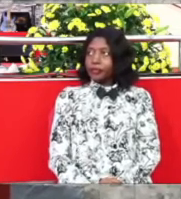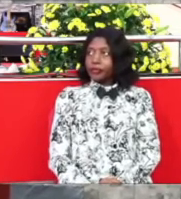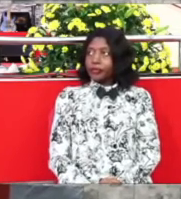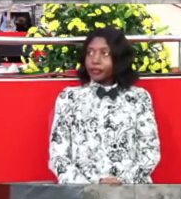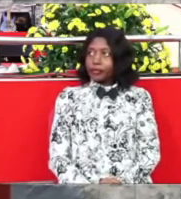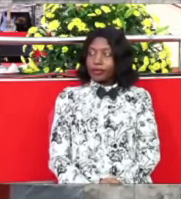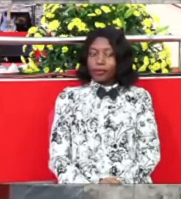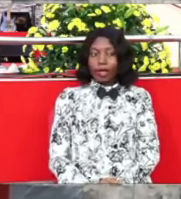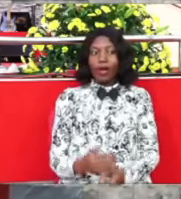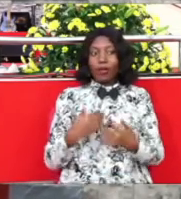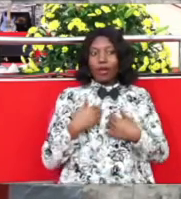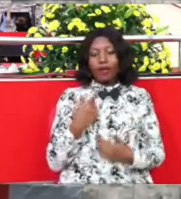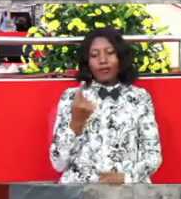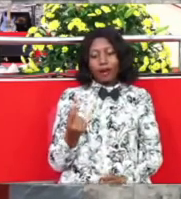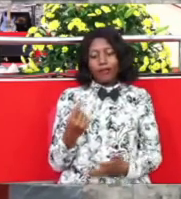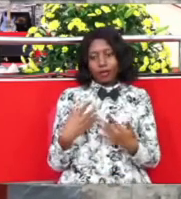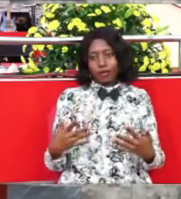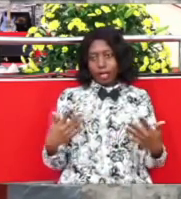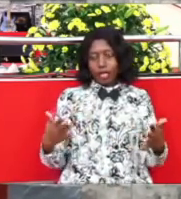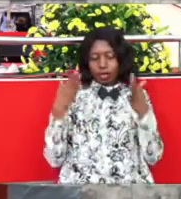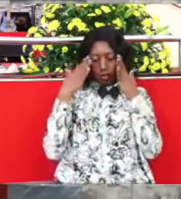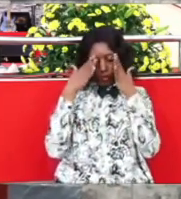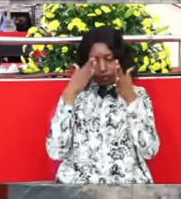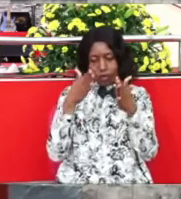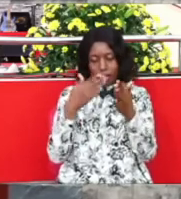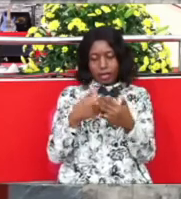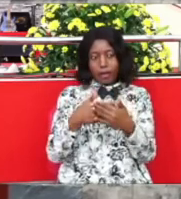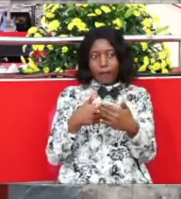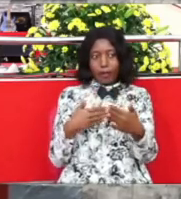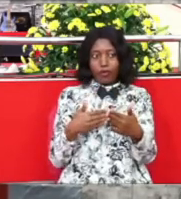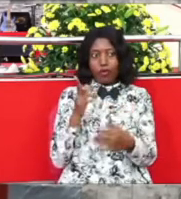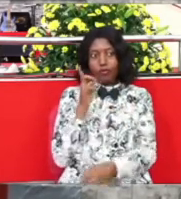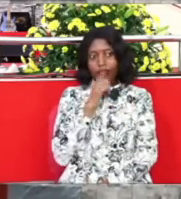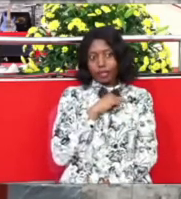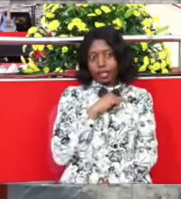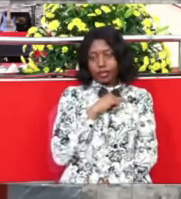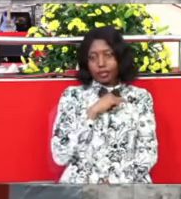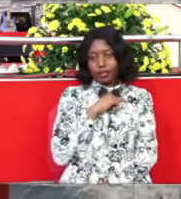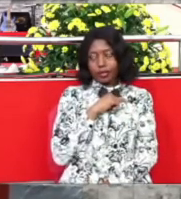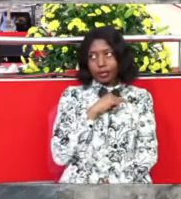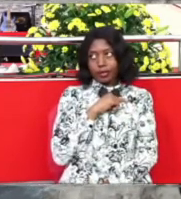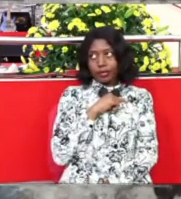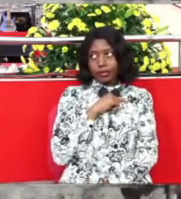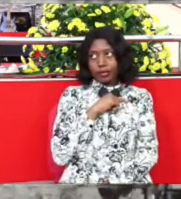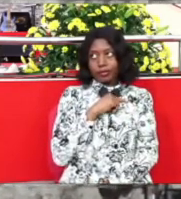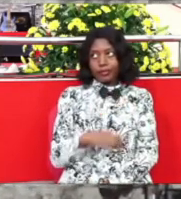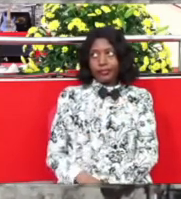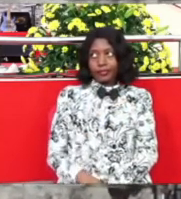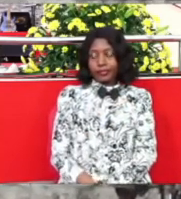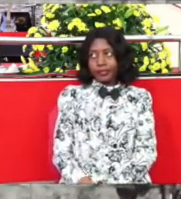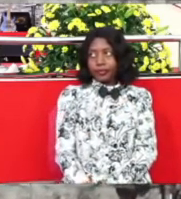And there are a few things that I want to capture as we tie this sharing. Na nikaweza kuguzia mambo matatu tunapoendelea